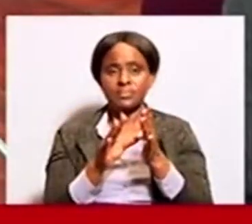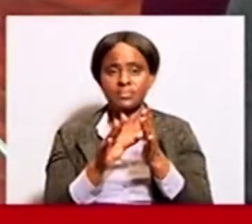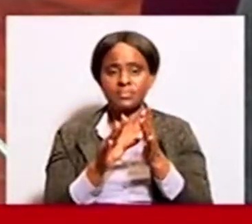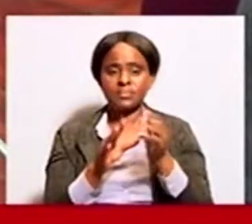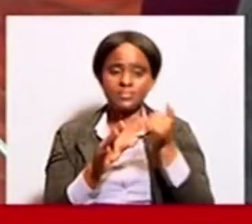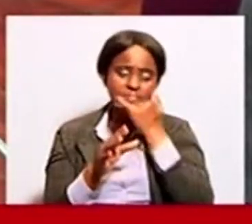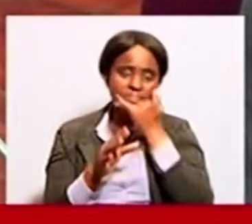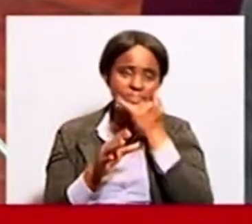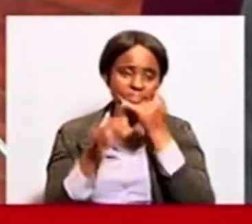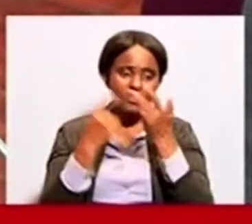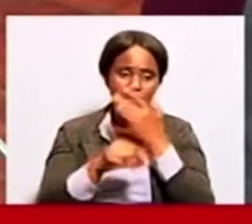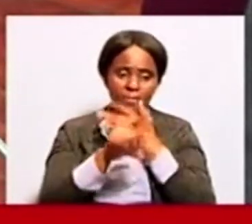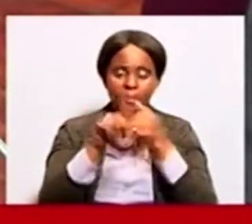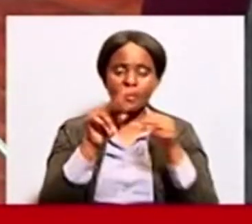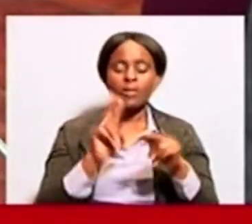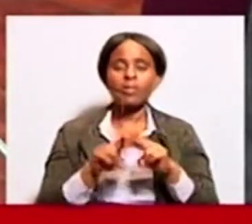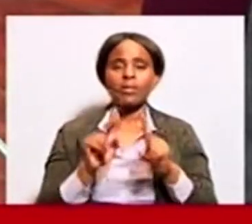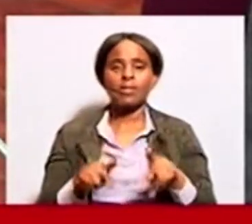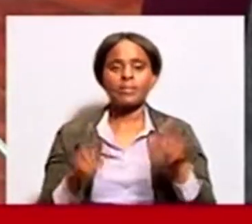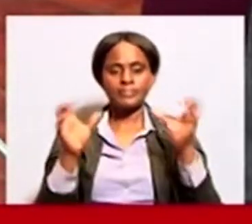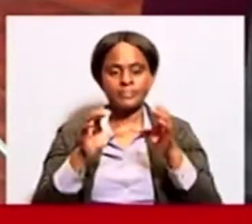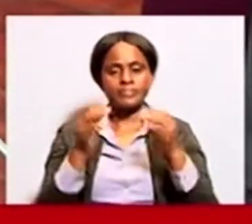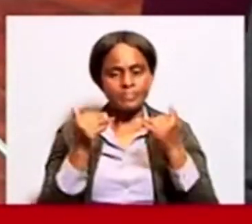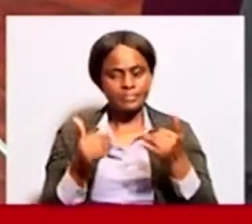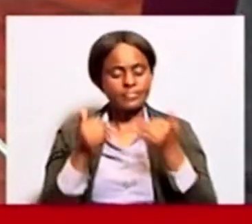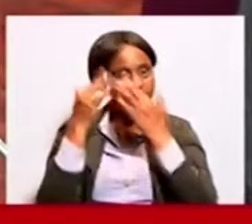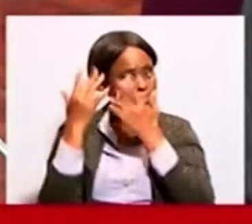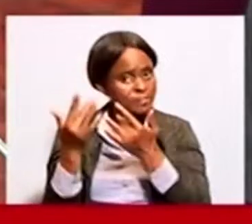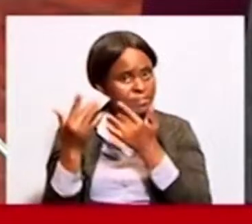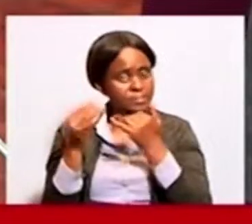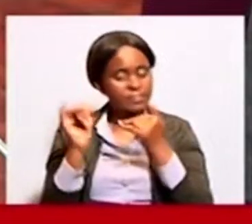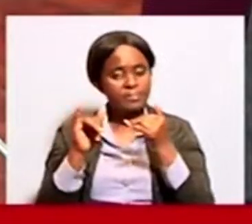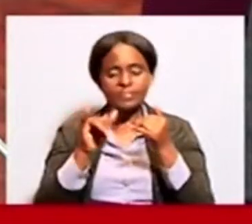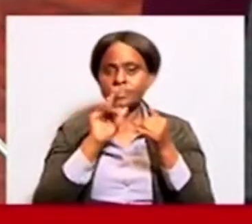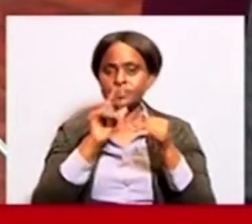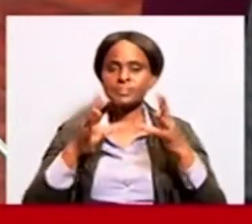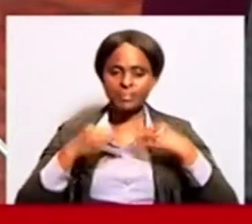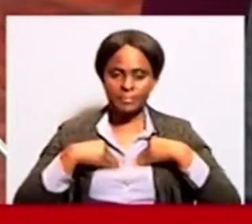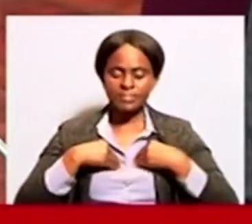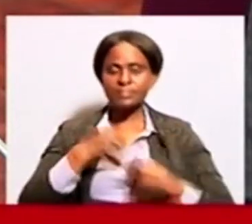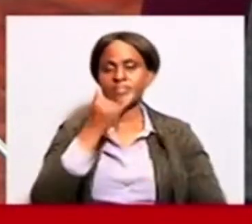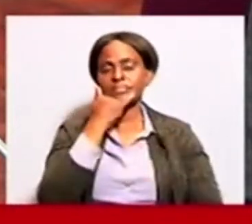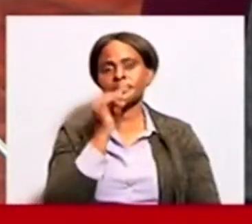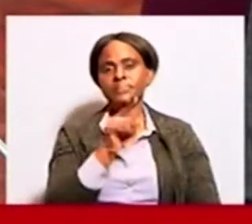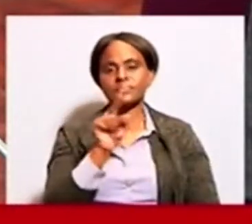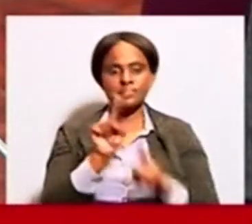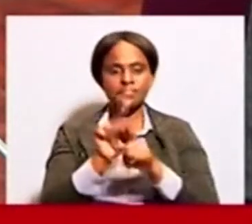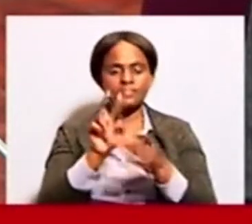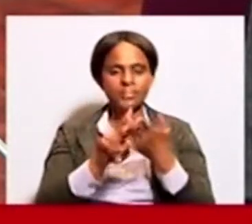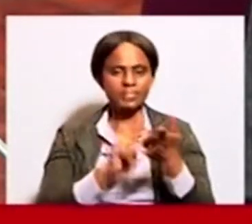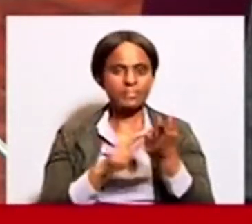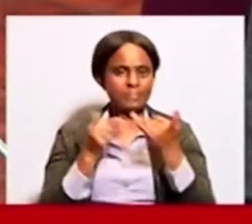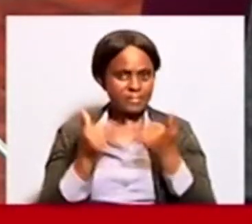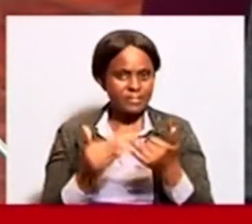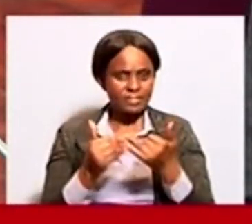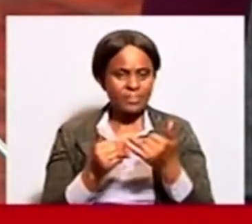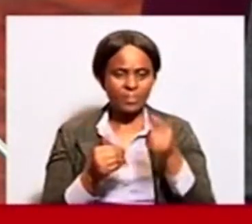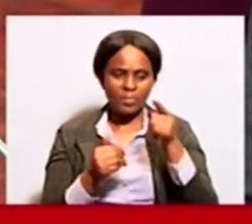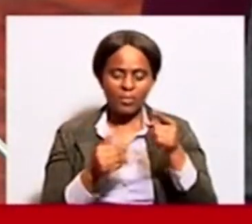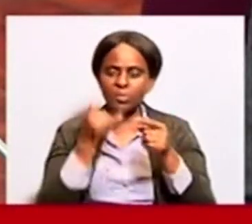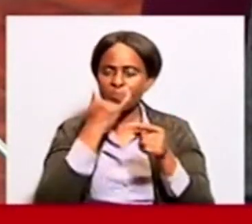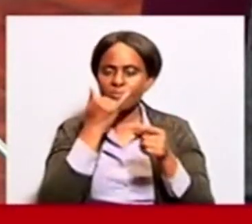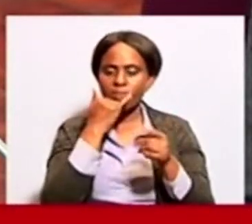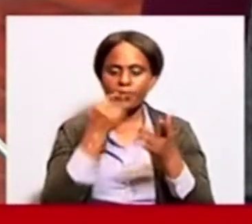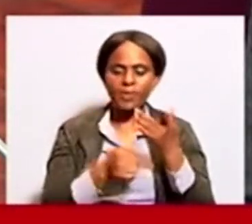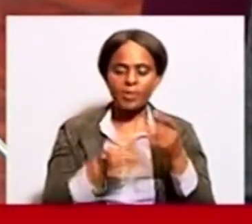Cause of the query, Chair, the Council wishes to acknowledge the query and report that the cause of the query